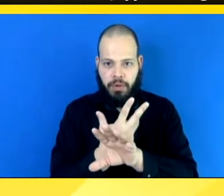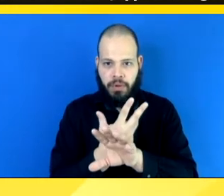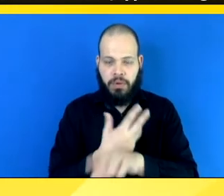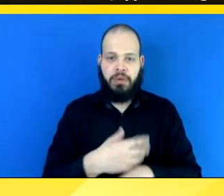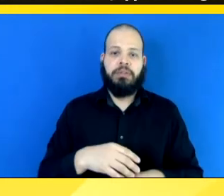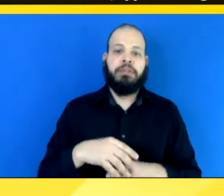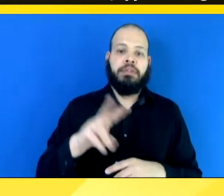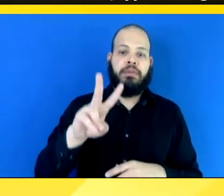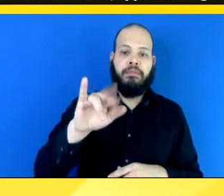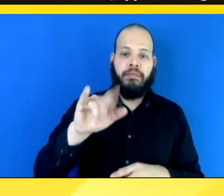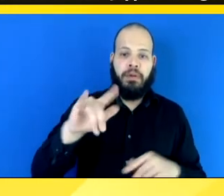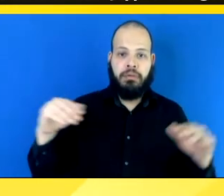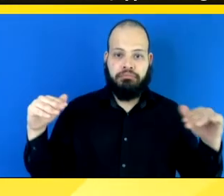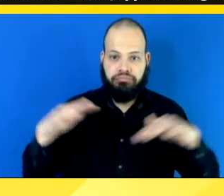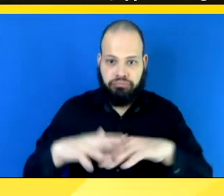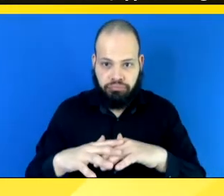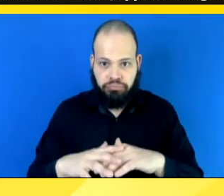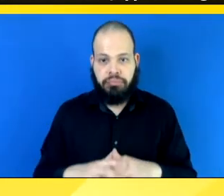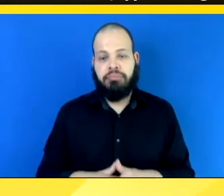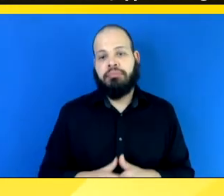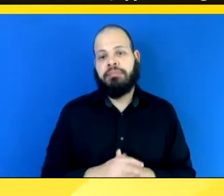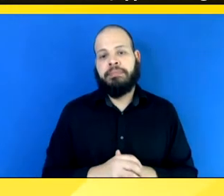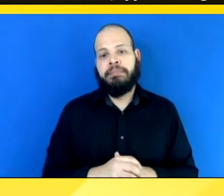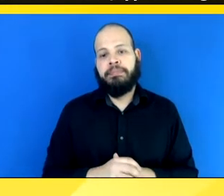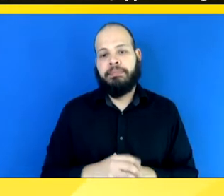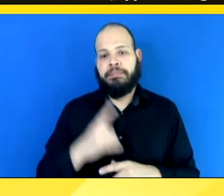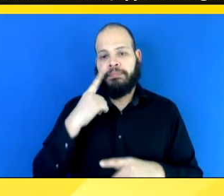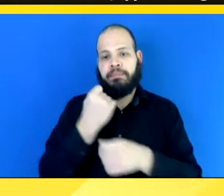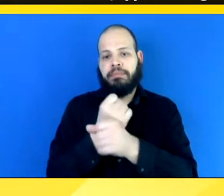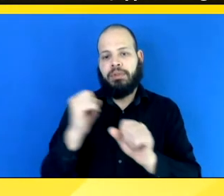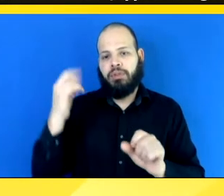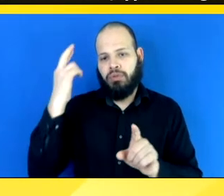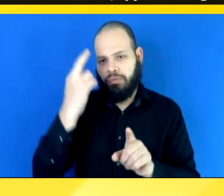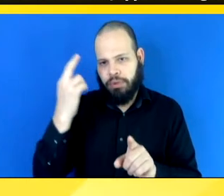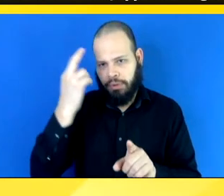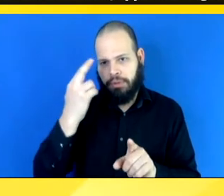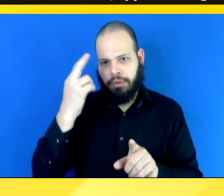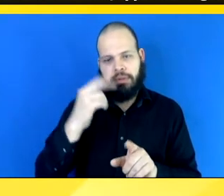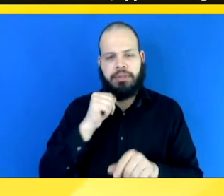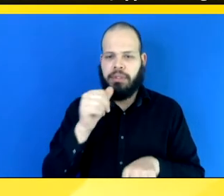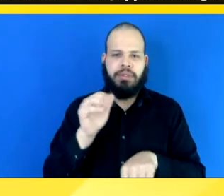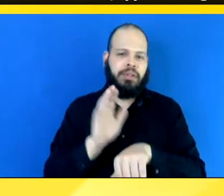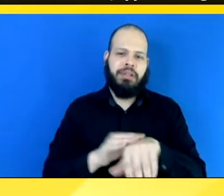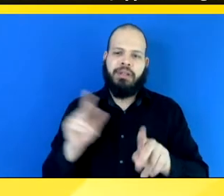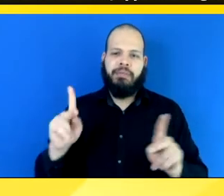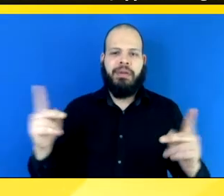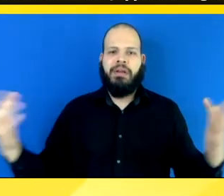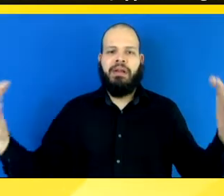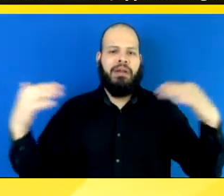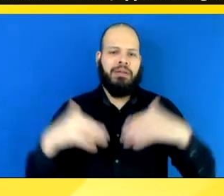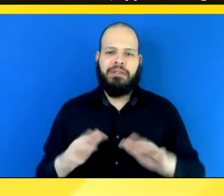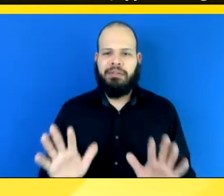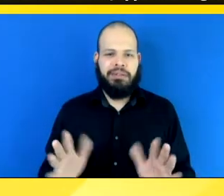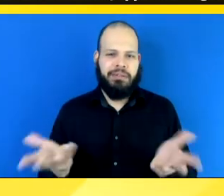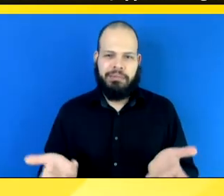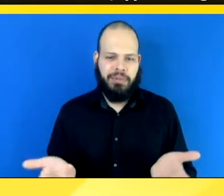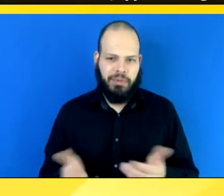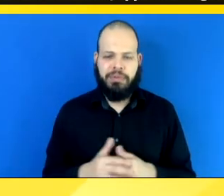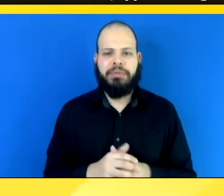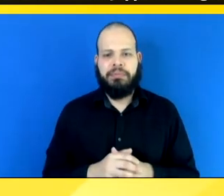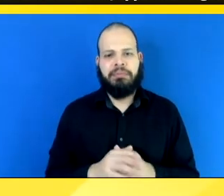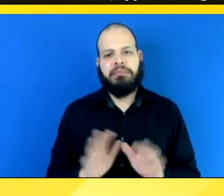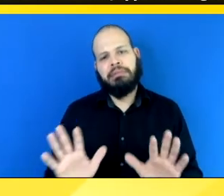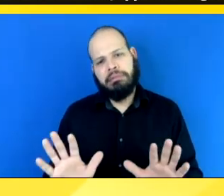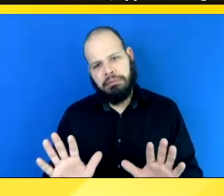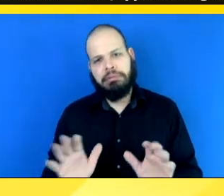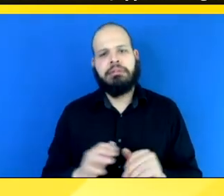better believe there are thousands and thousands of folks, there's media from all over the country. I want you also to know that we come here in a context. In Alabama,